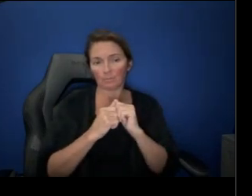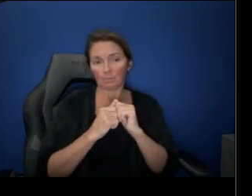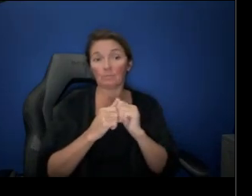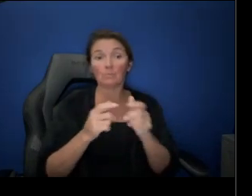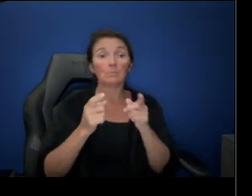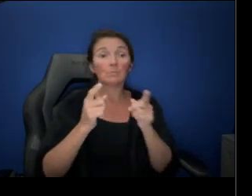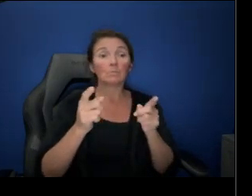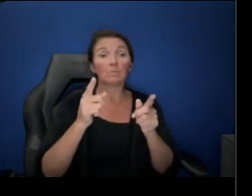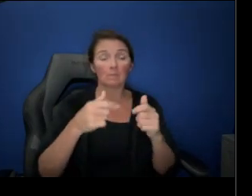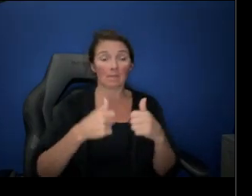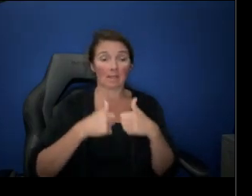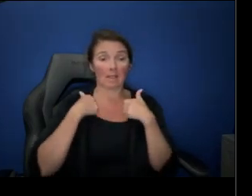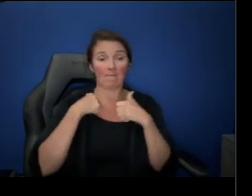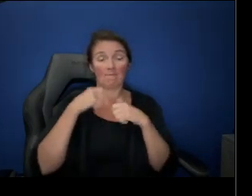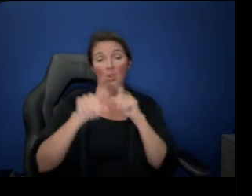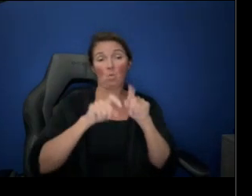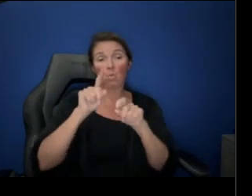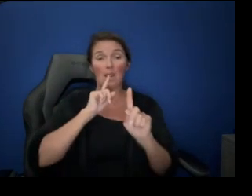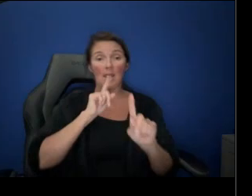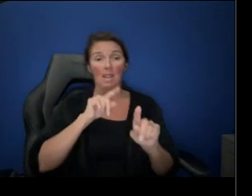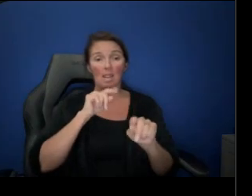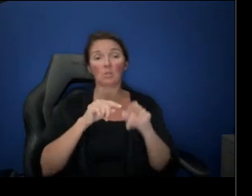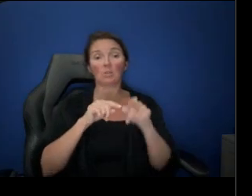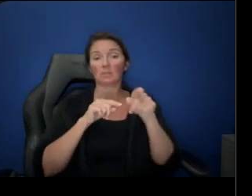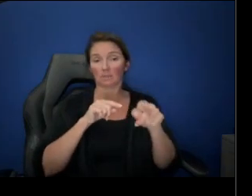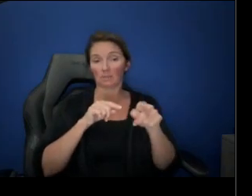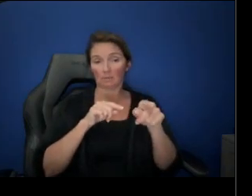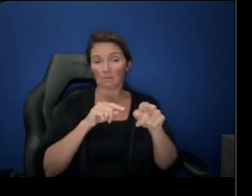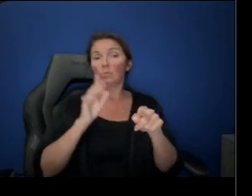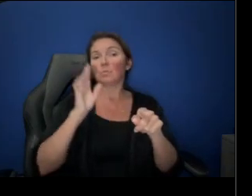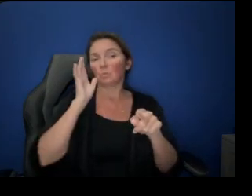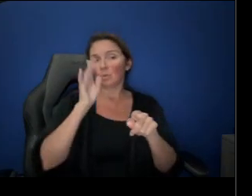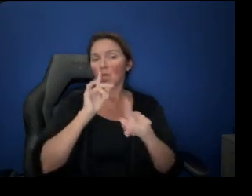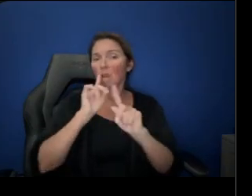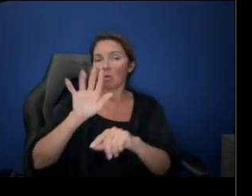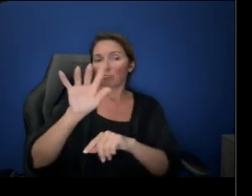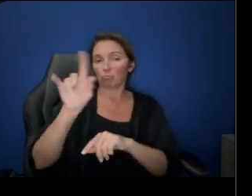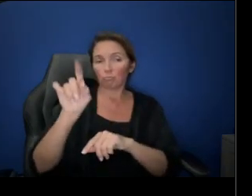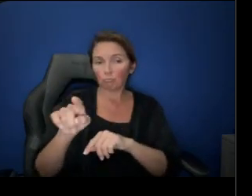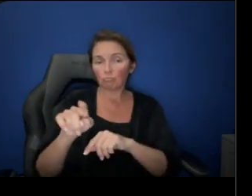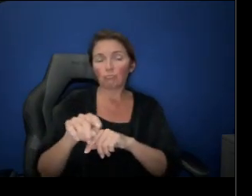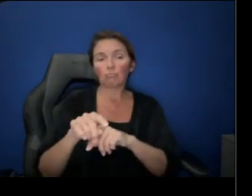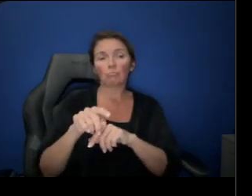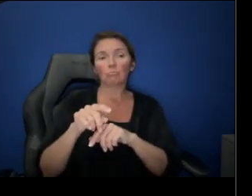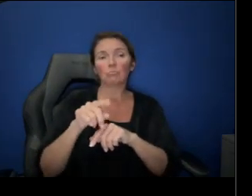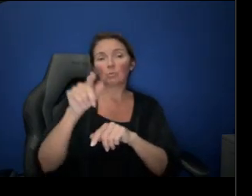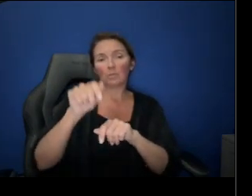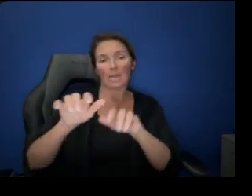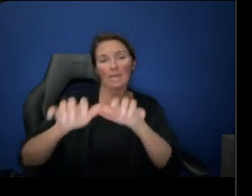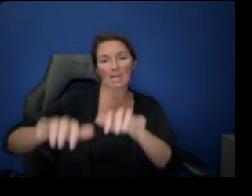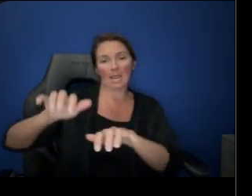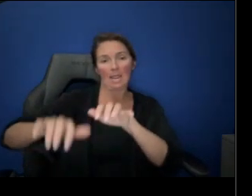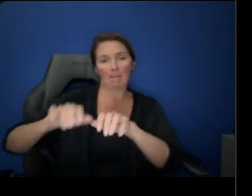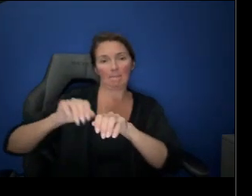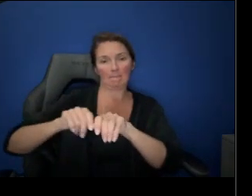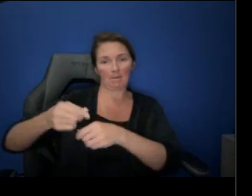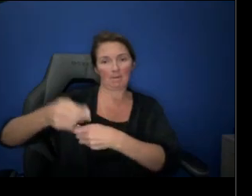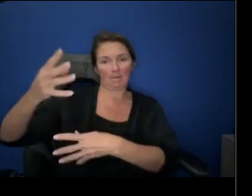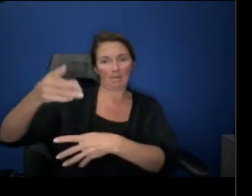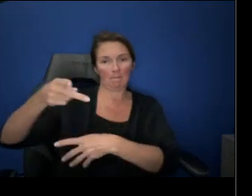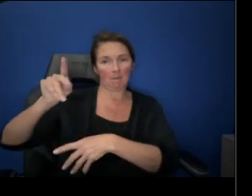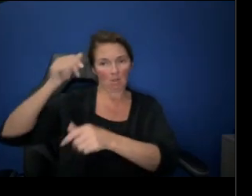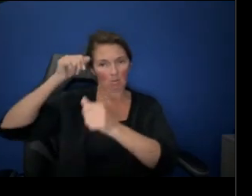During the live Q&A session, Mr. Contreras will answer your questions, which you can type in the questions pod.